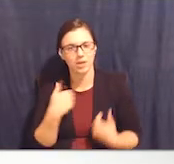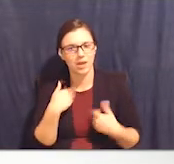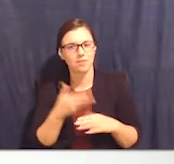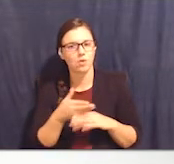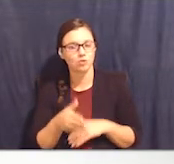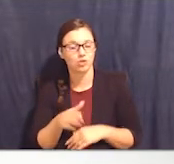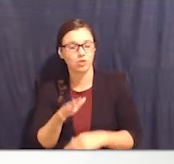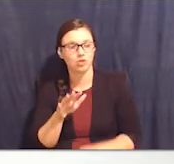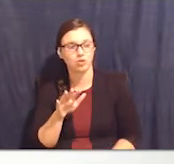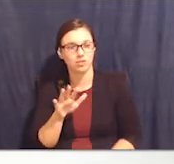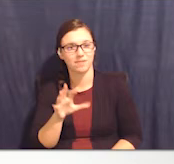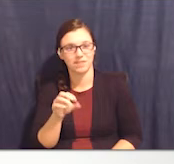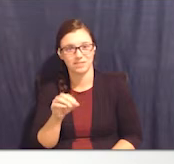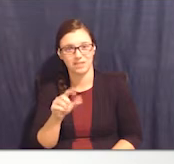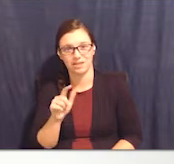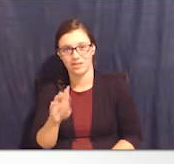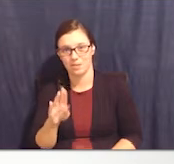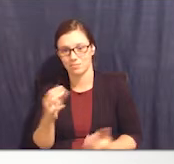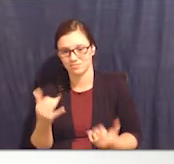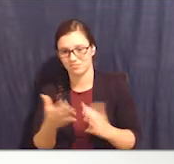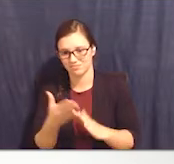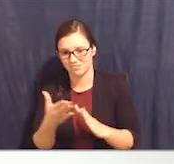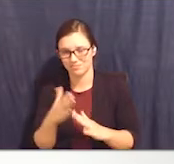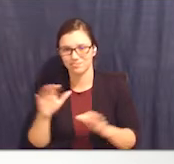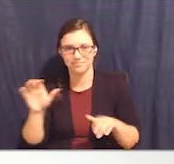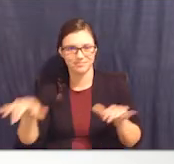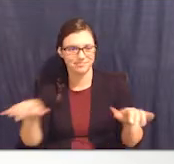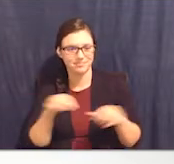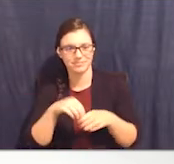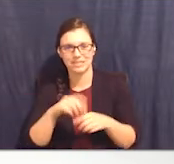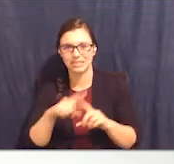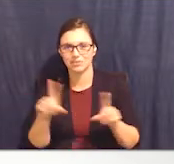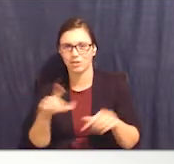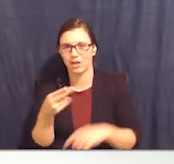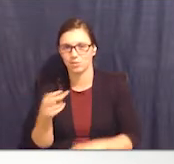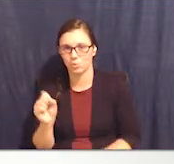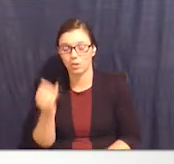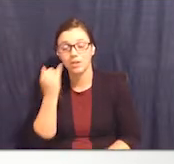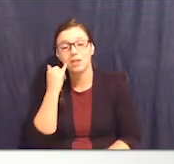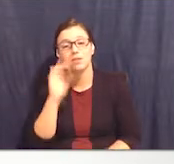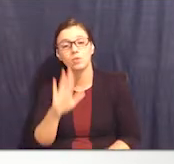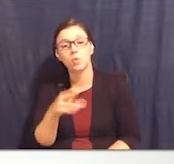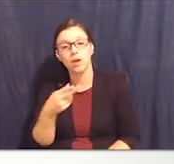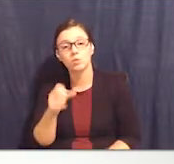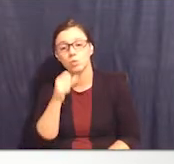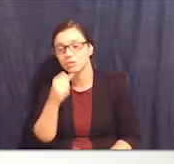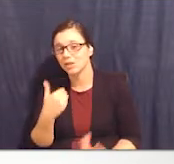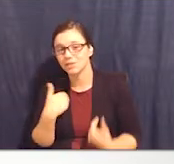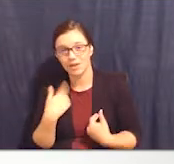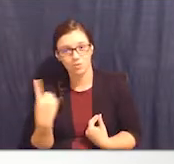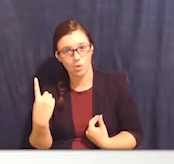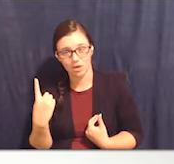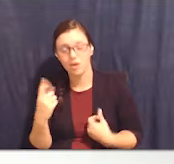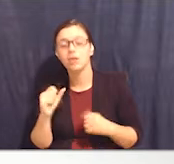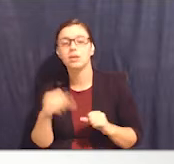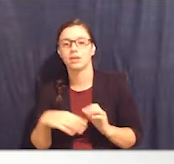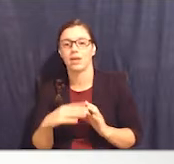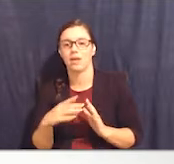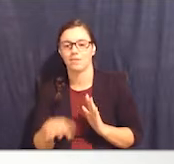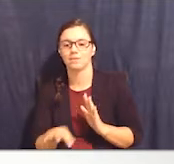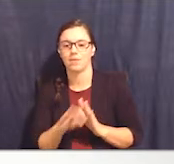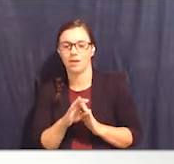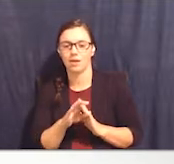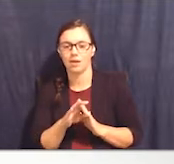in club organizations at your local high school if you're a homeschool student. Just like any homeschool student